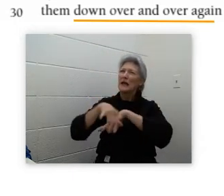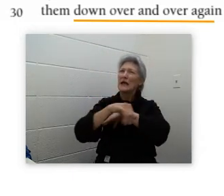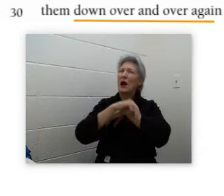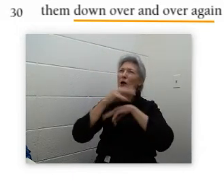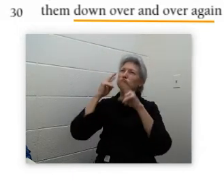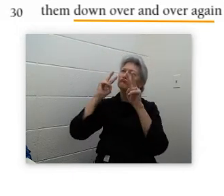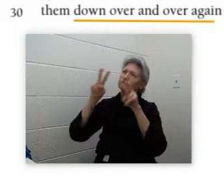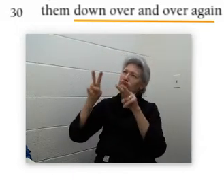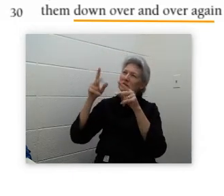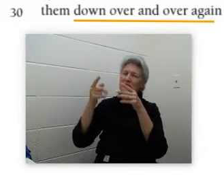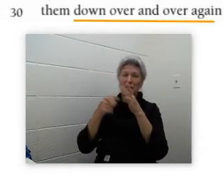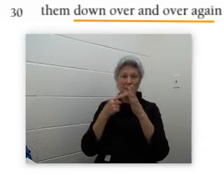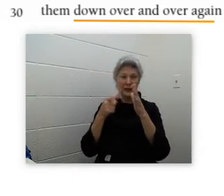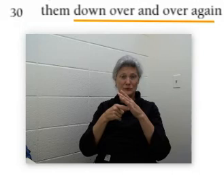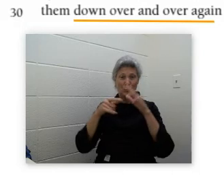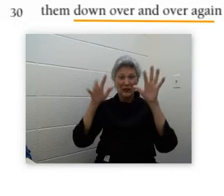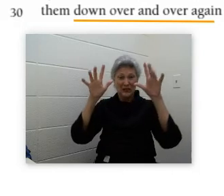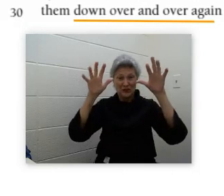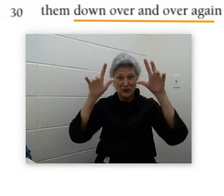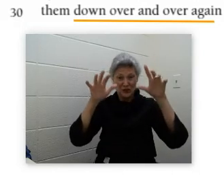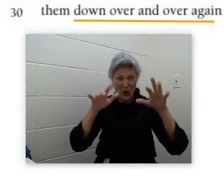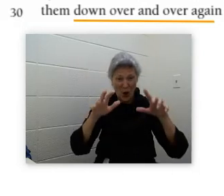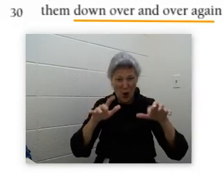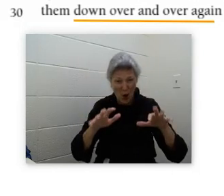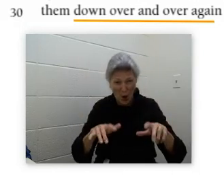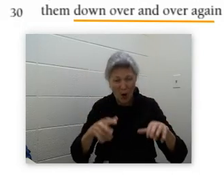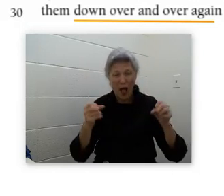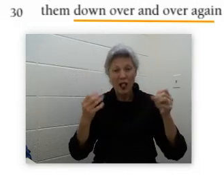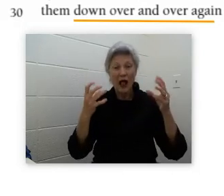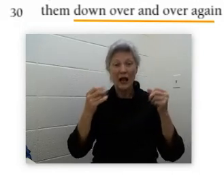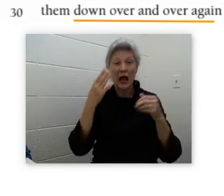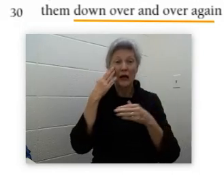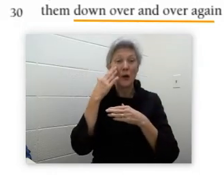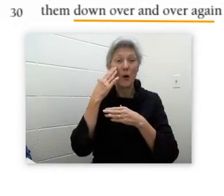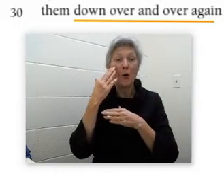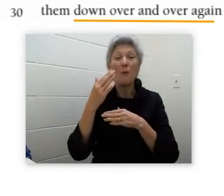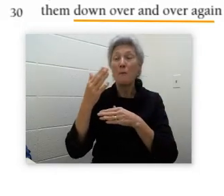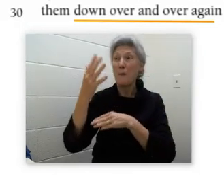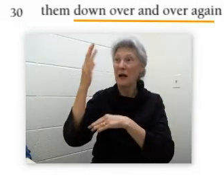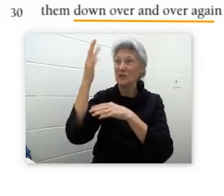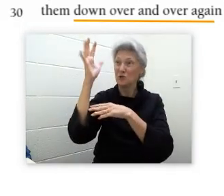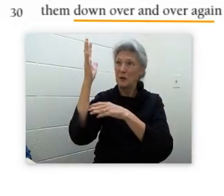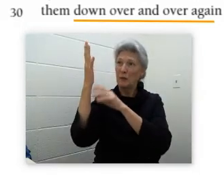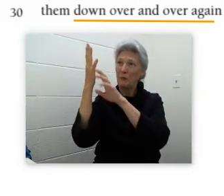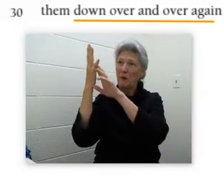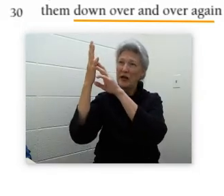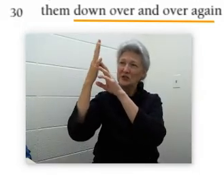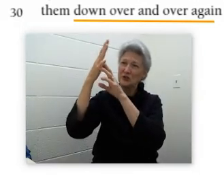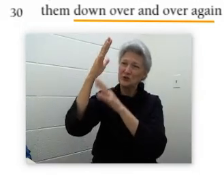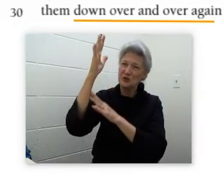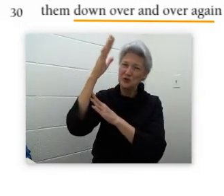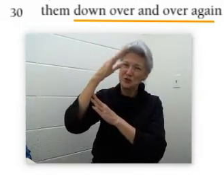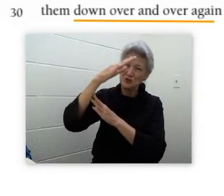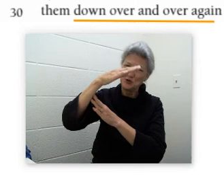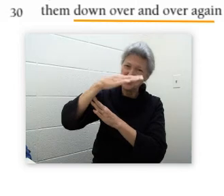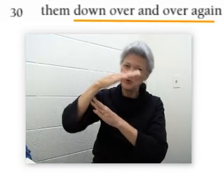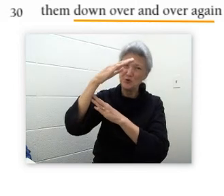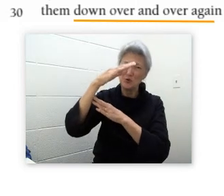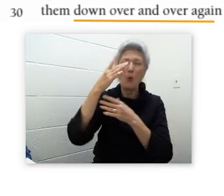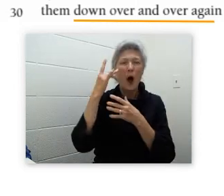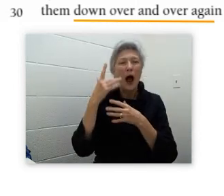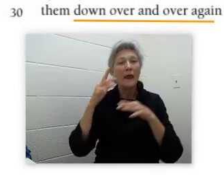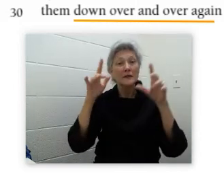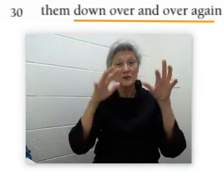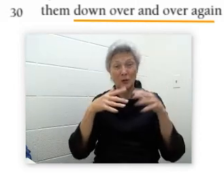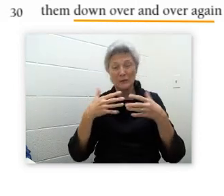heavy snow, I notice that some of my branches on my tree, they start to bend a little just because the snow is heavy.